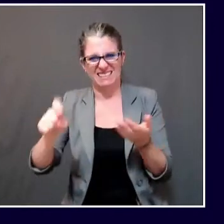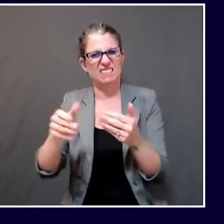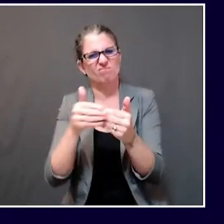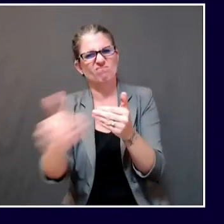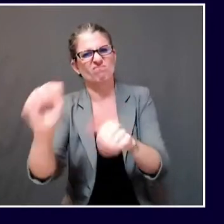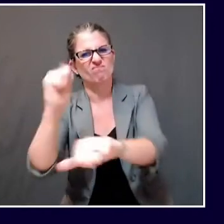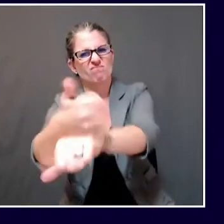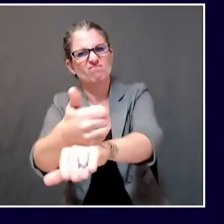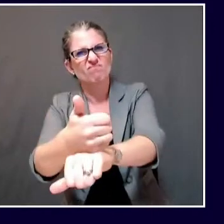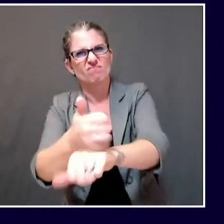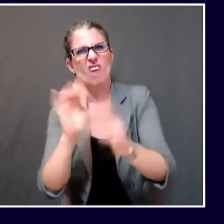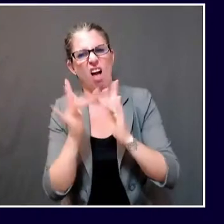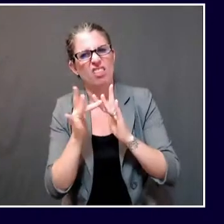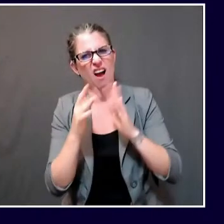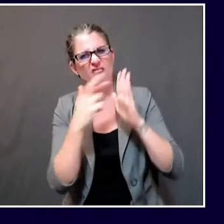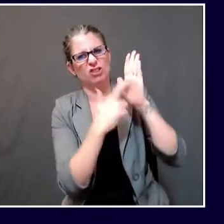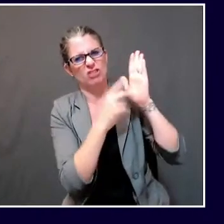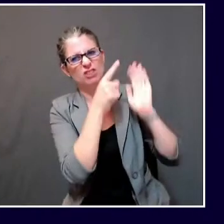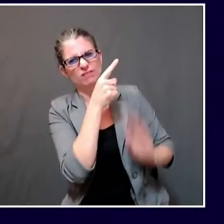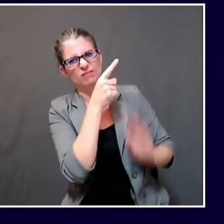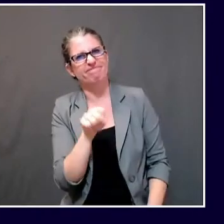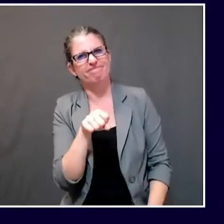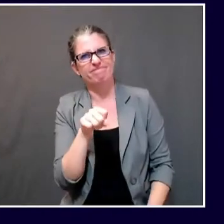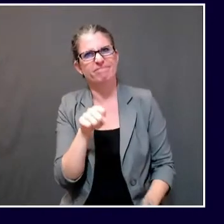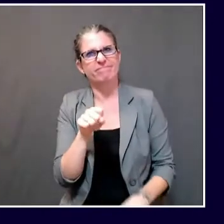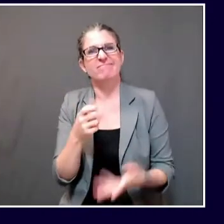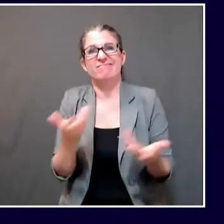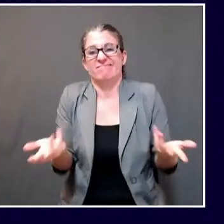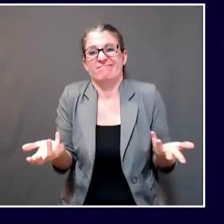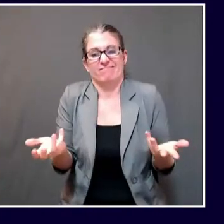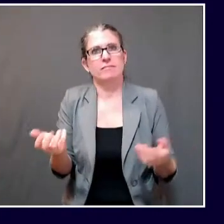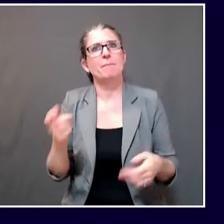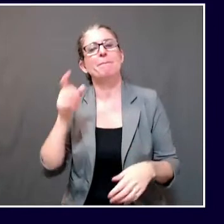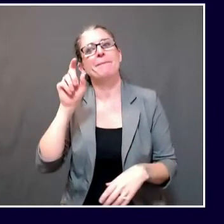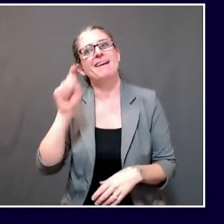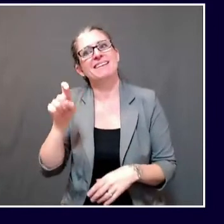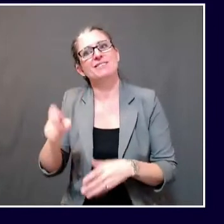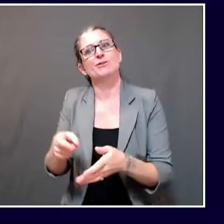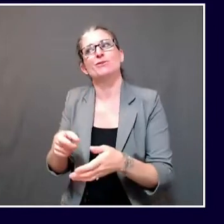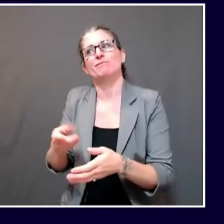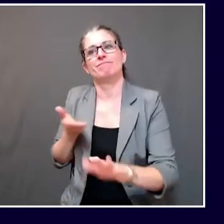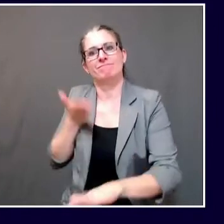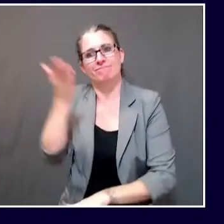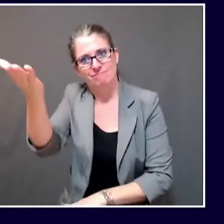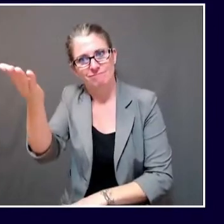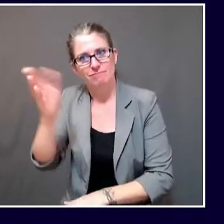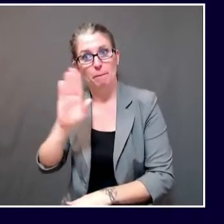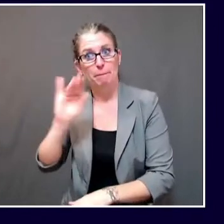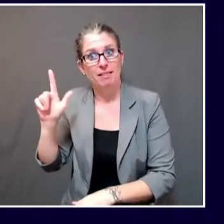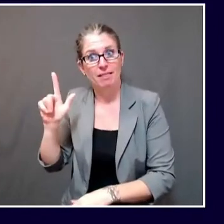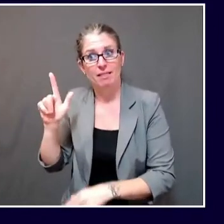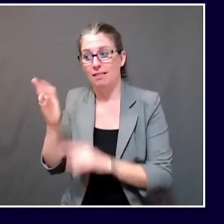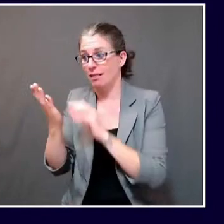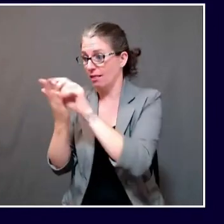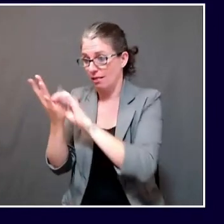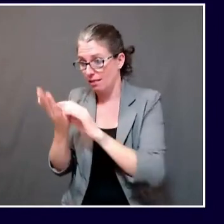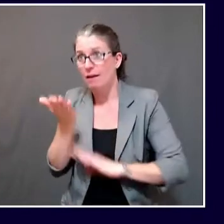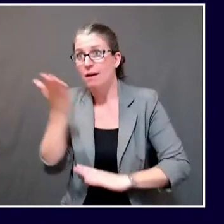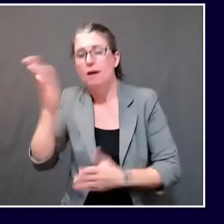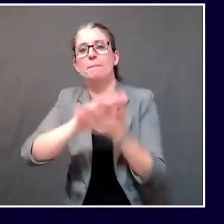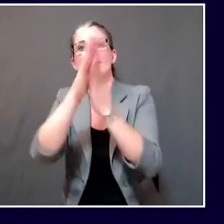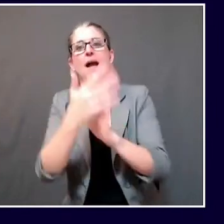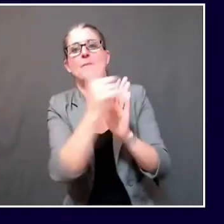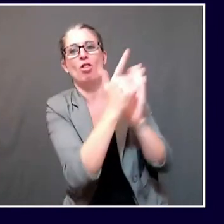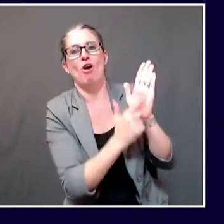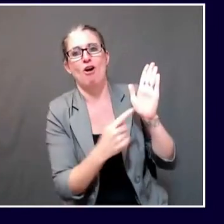the emergency authority granted her, we know that she cannot create law. So that was something that's going to have to wait for the next legislative session.